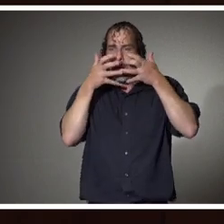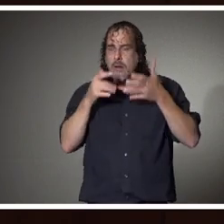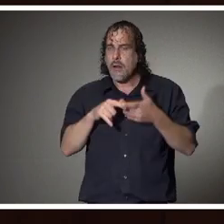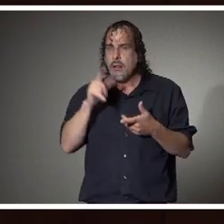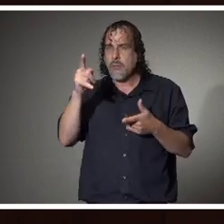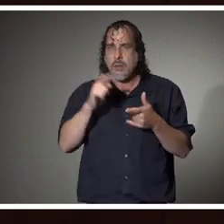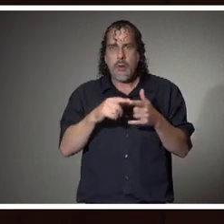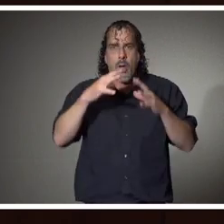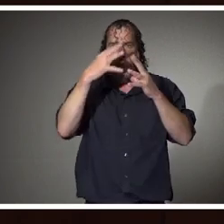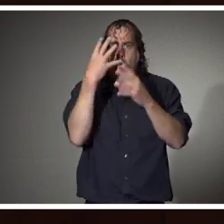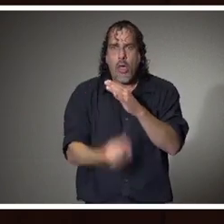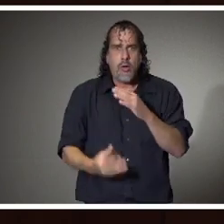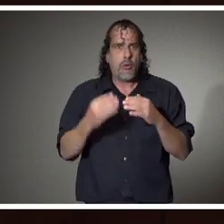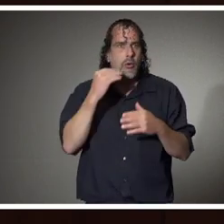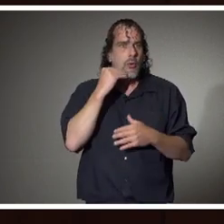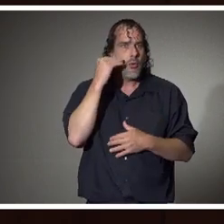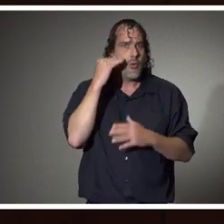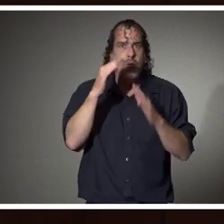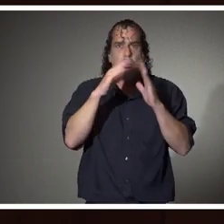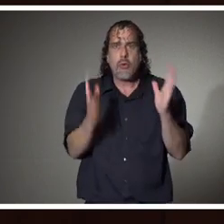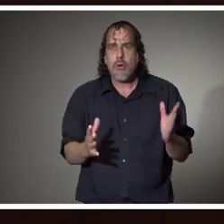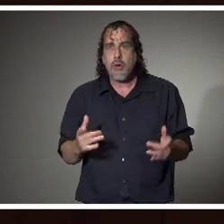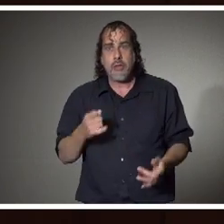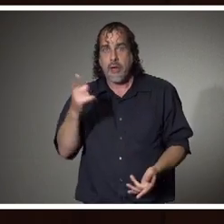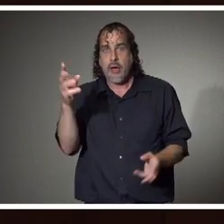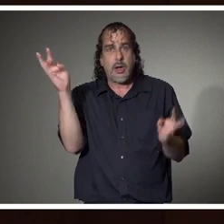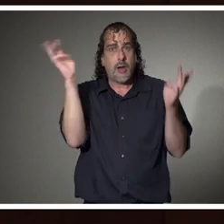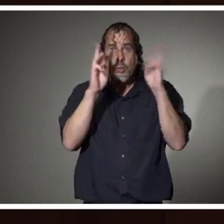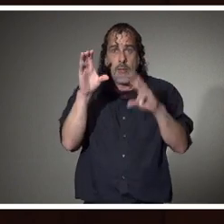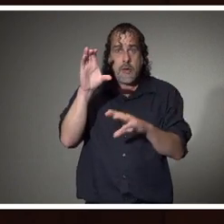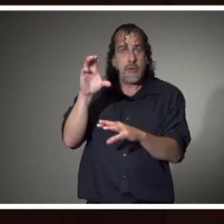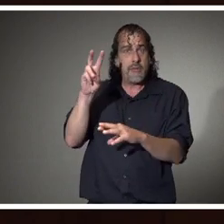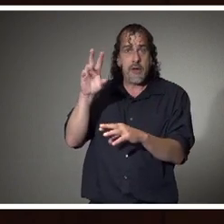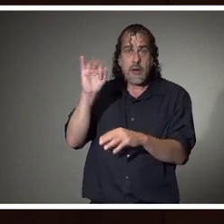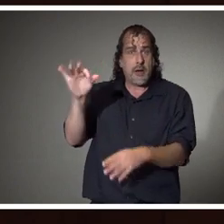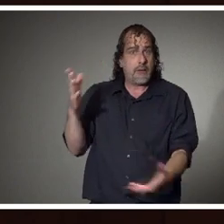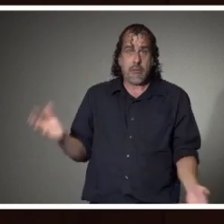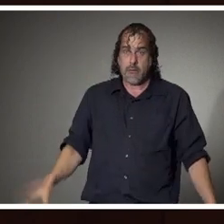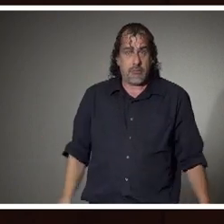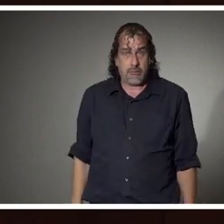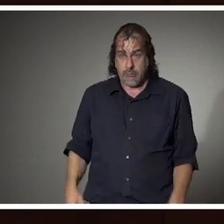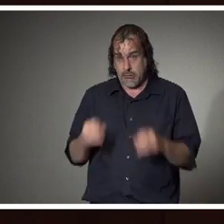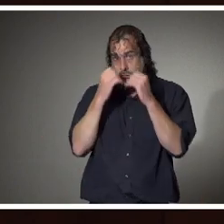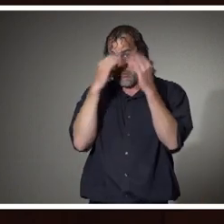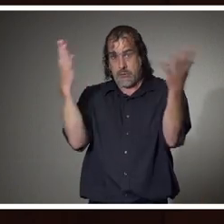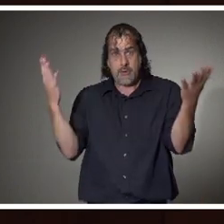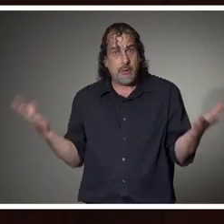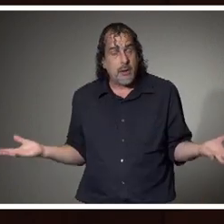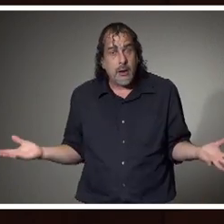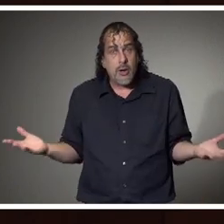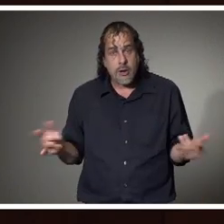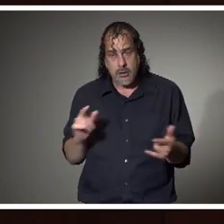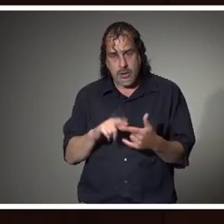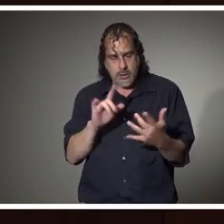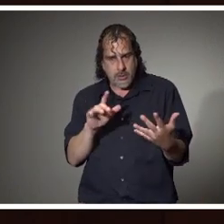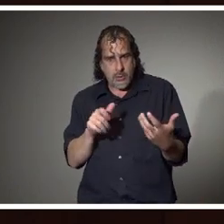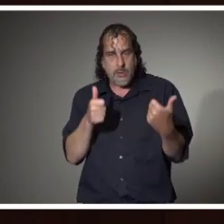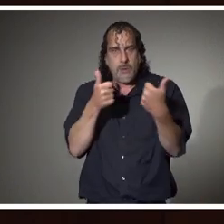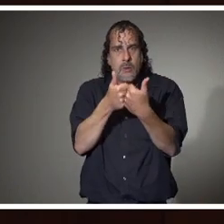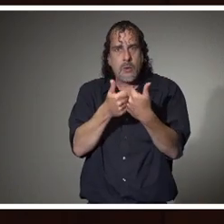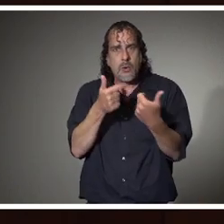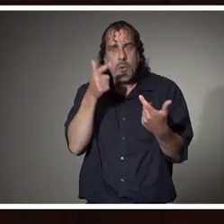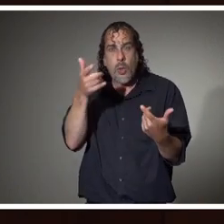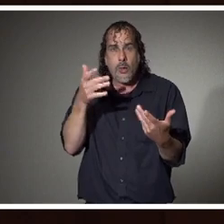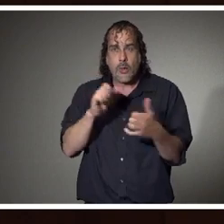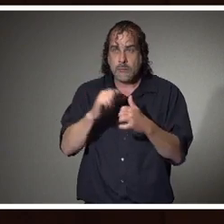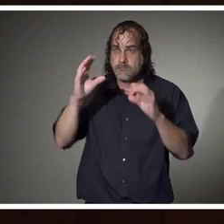lost their homes, they really weren't worried about COVID during that time. And to think of the challenge